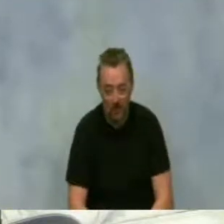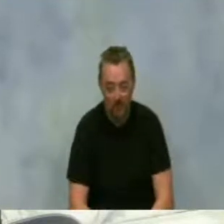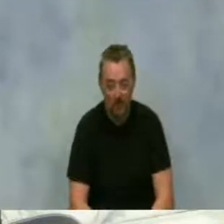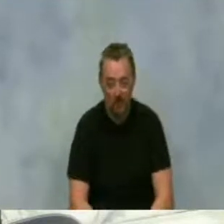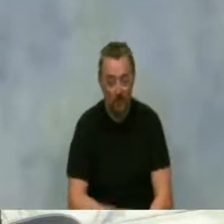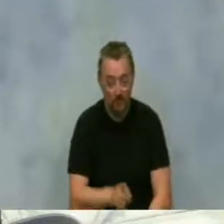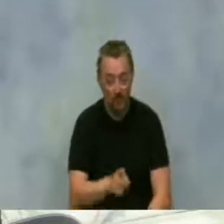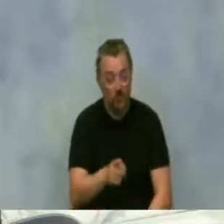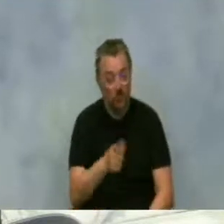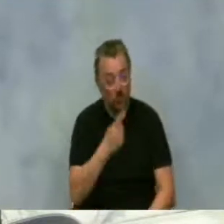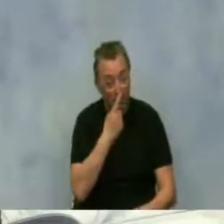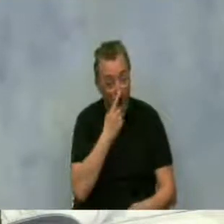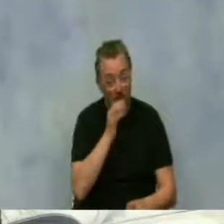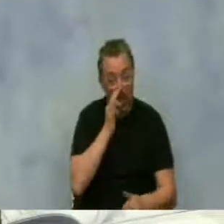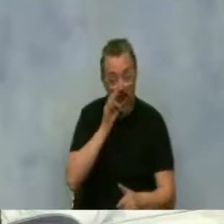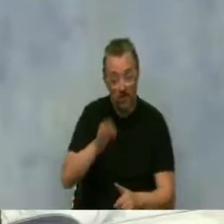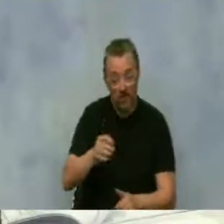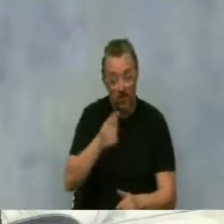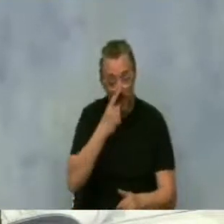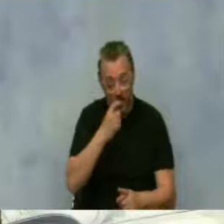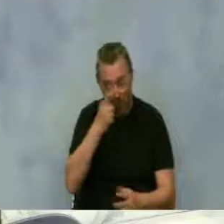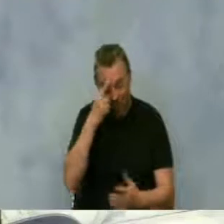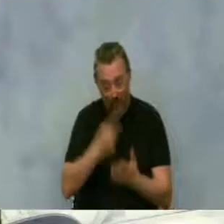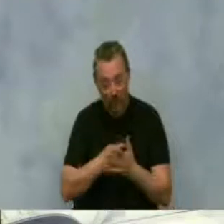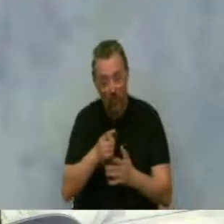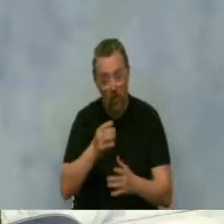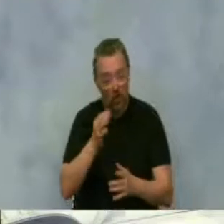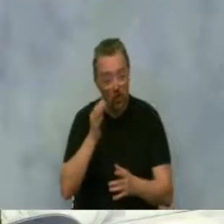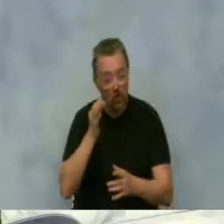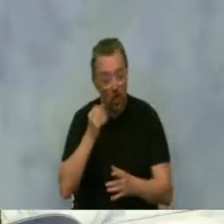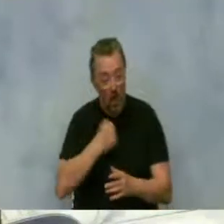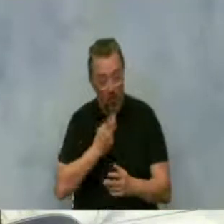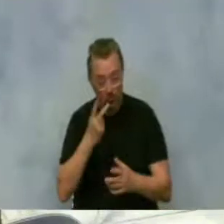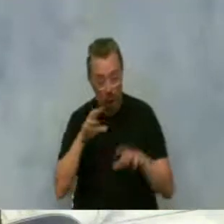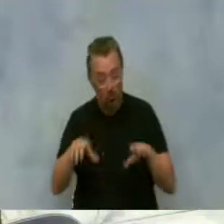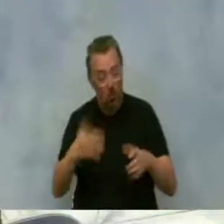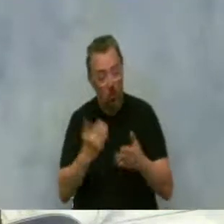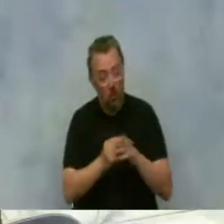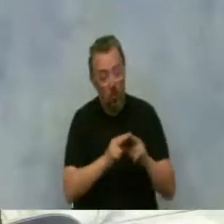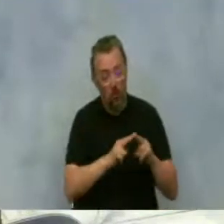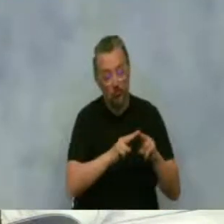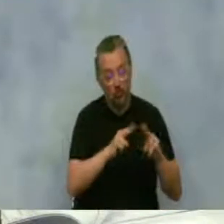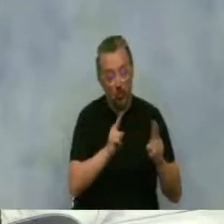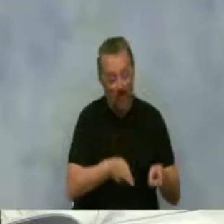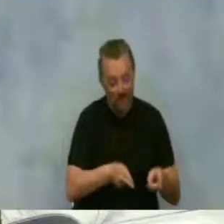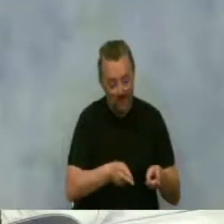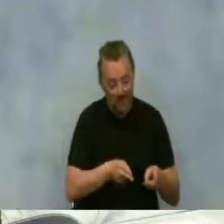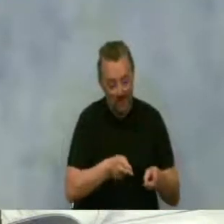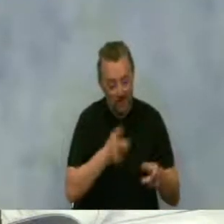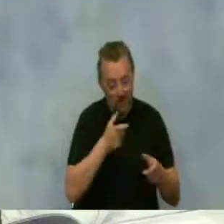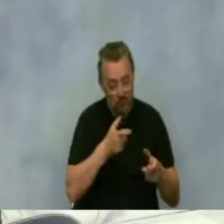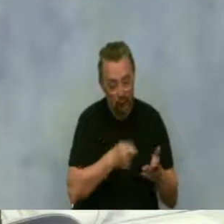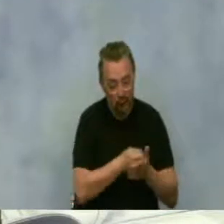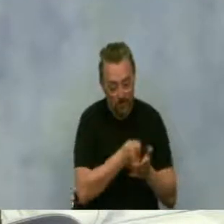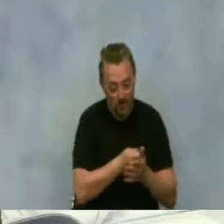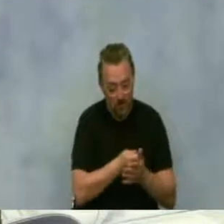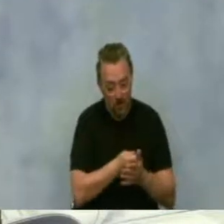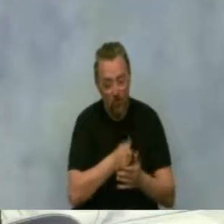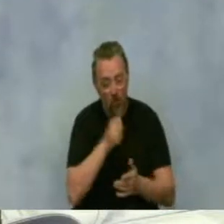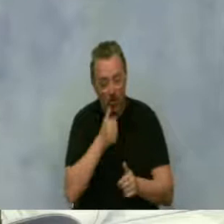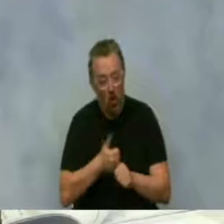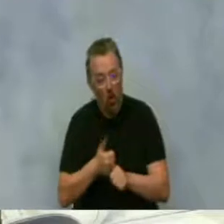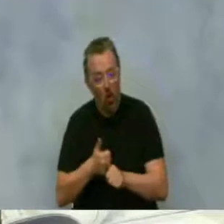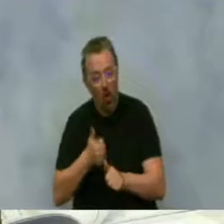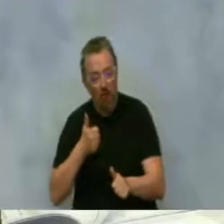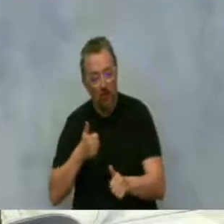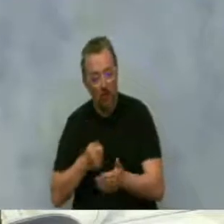so can you confirm that the Gypsy Traveller sites that we own are on domestic rate electricity supply, as opposed to a commercial